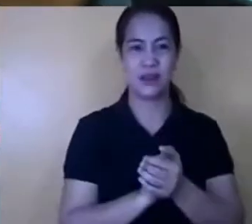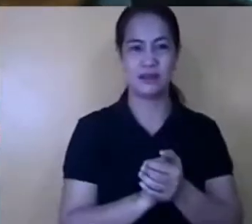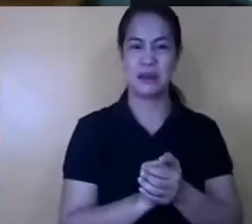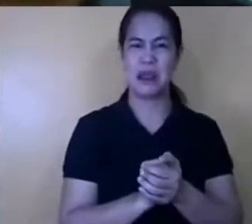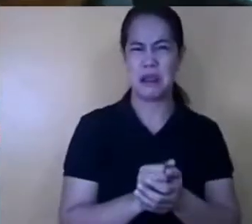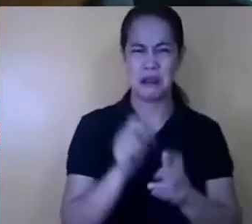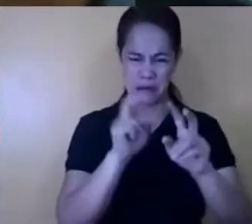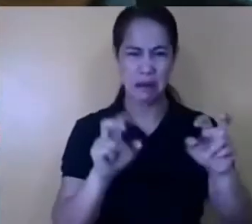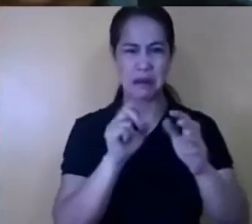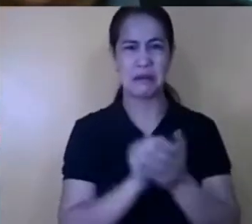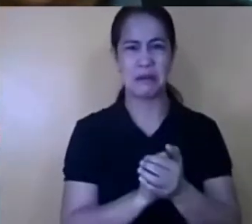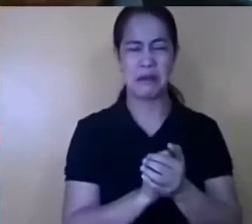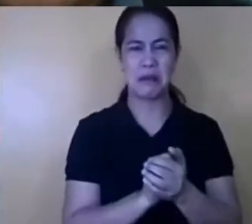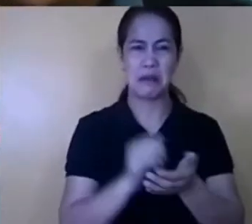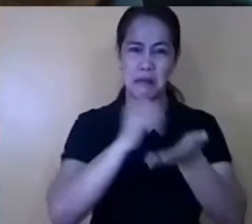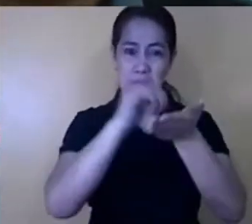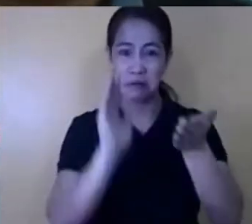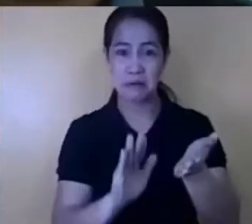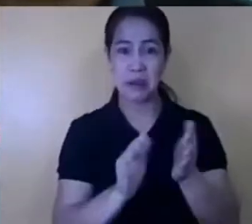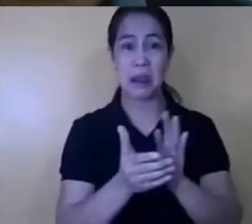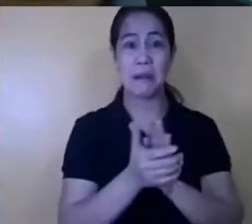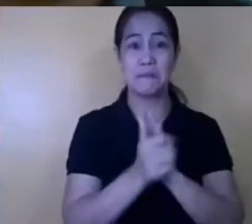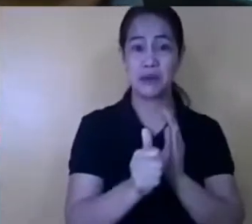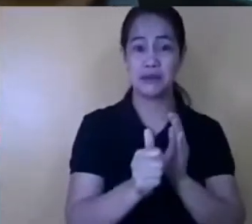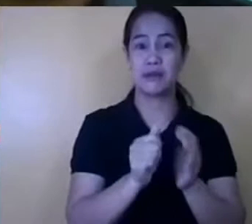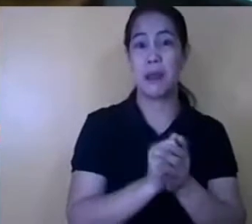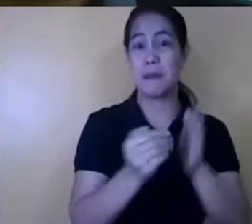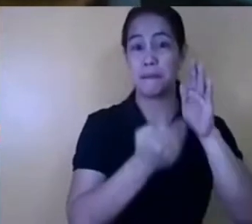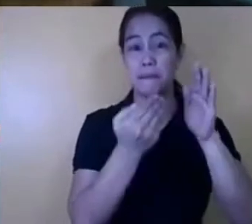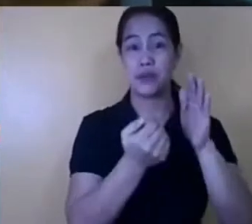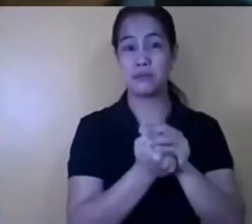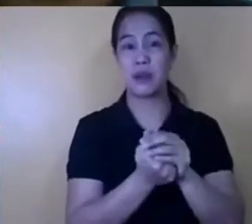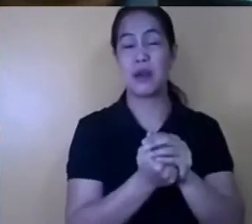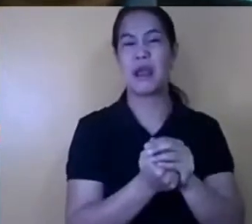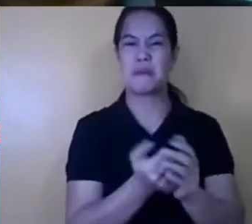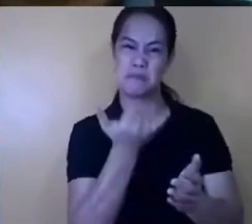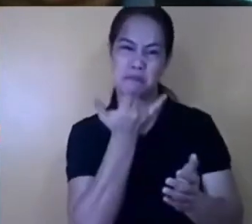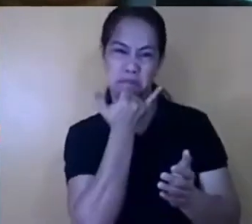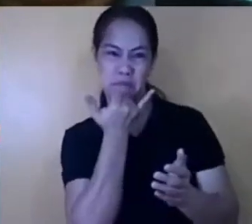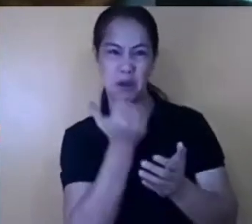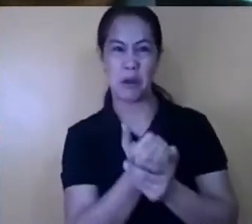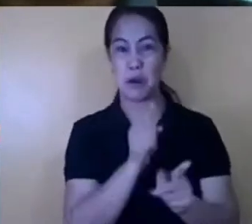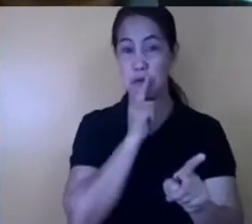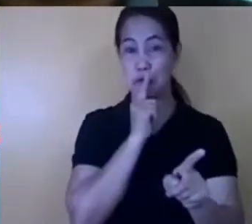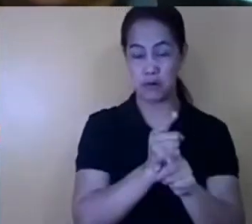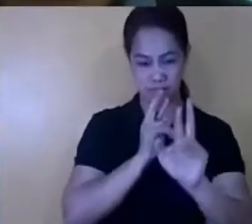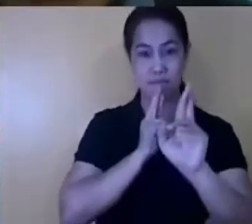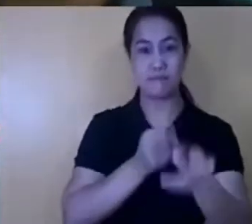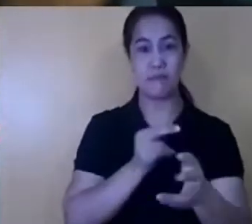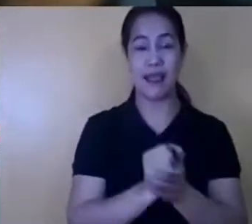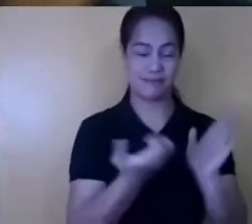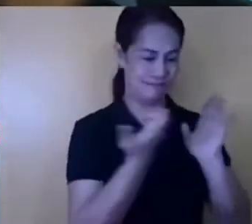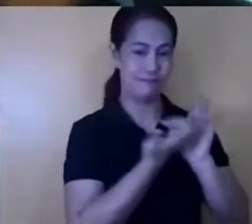analyzed learners' mastered skills based on the frequency of errors and correct responses as evidenced by your